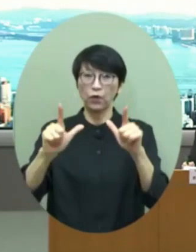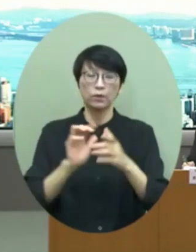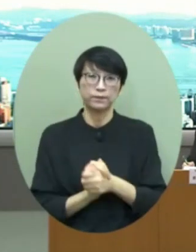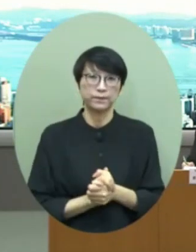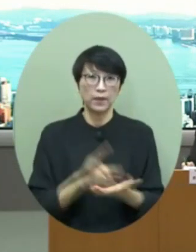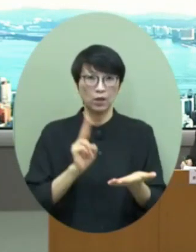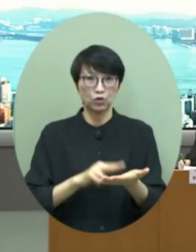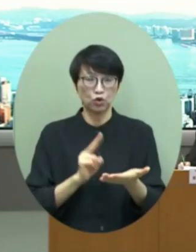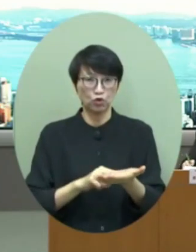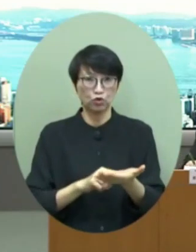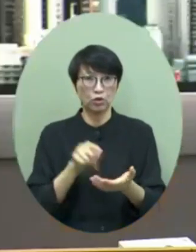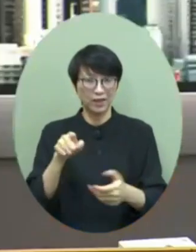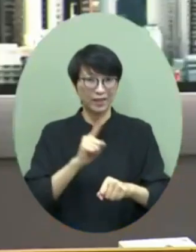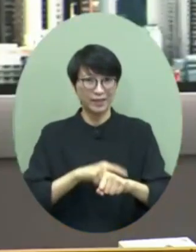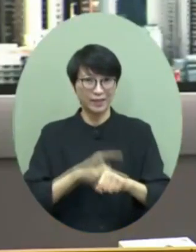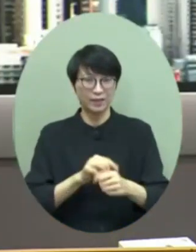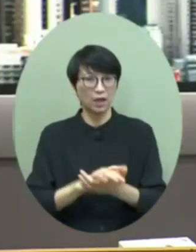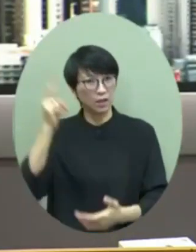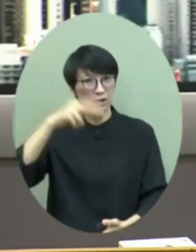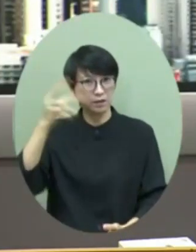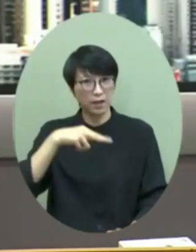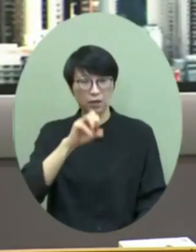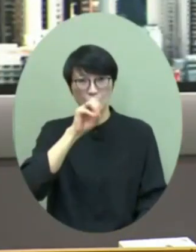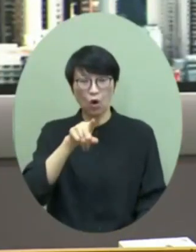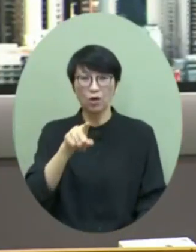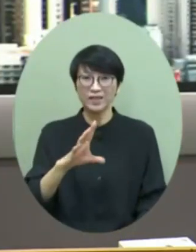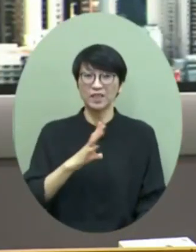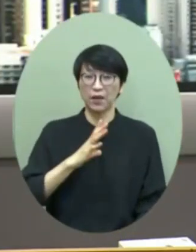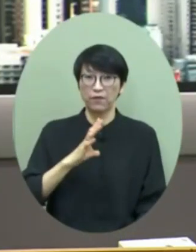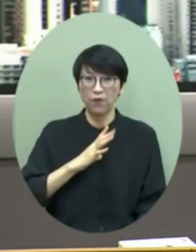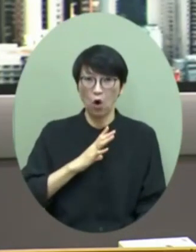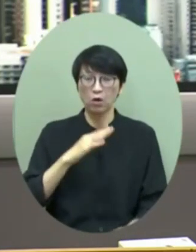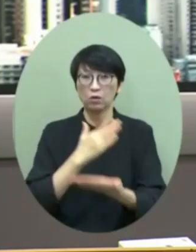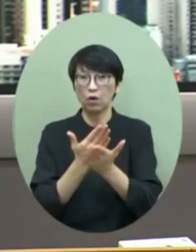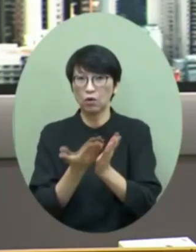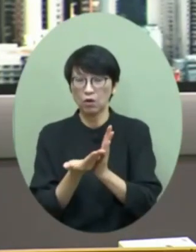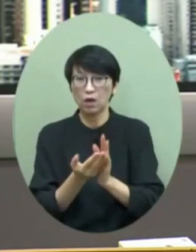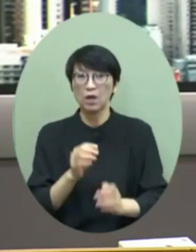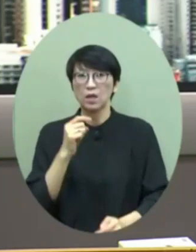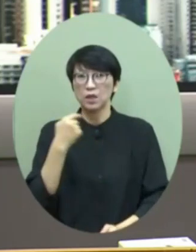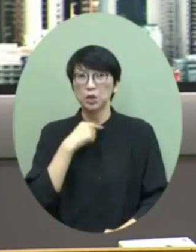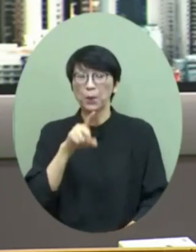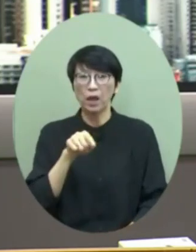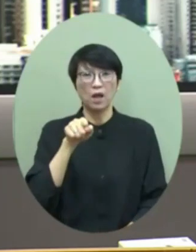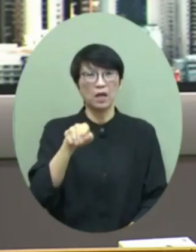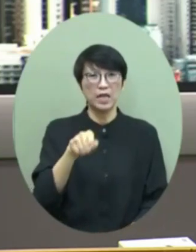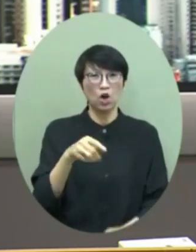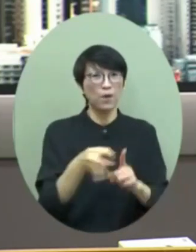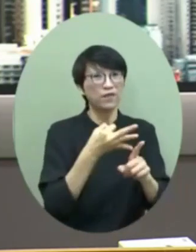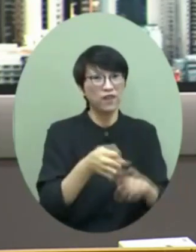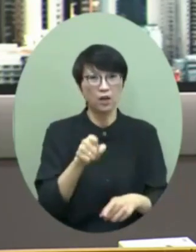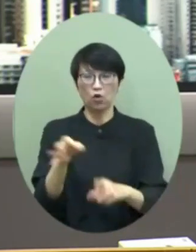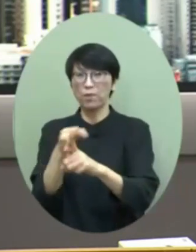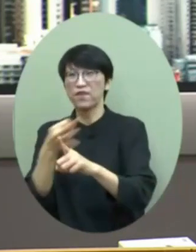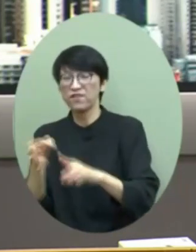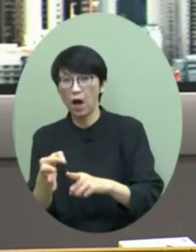define such an act? All right. I'm sure you will put to us scenarios and